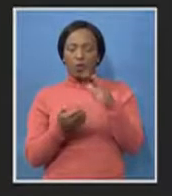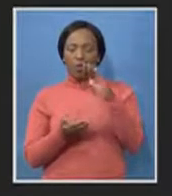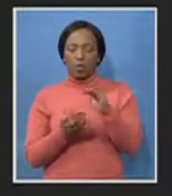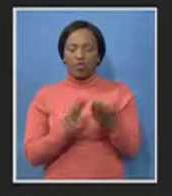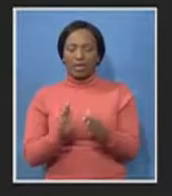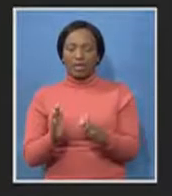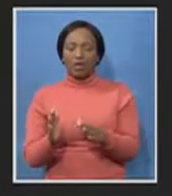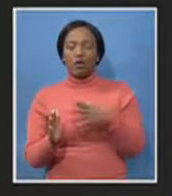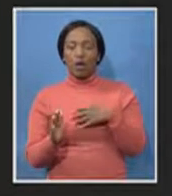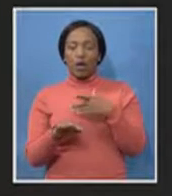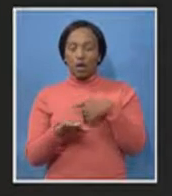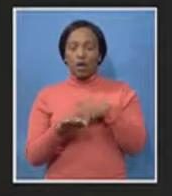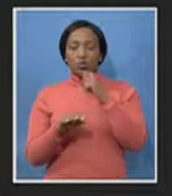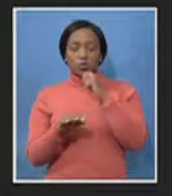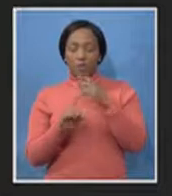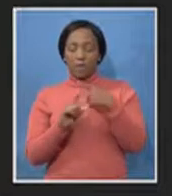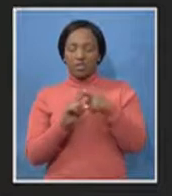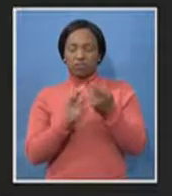that remains. Thanks.